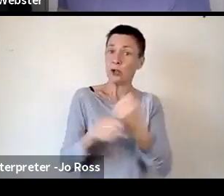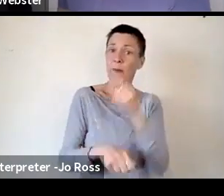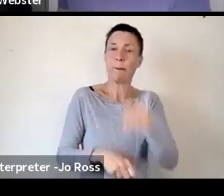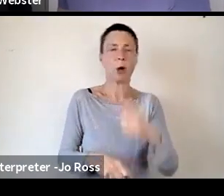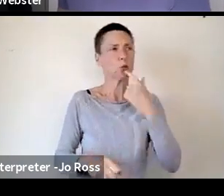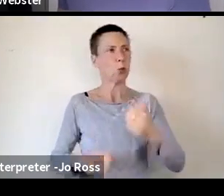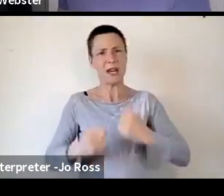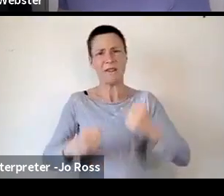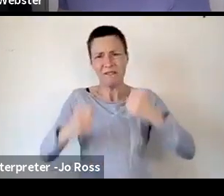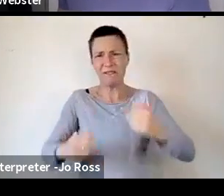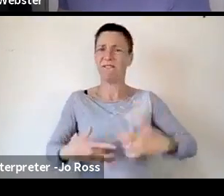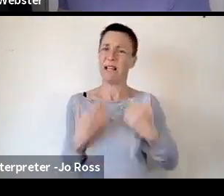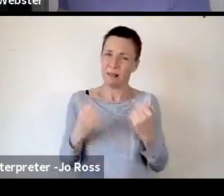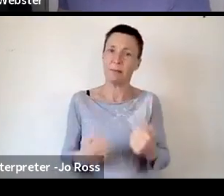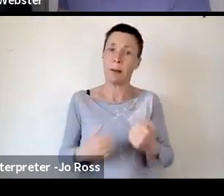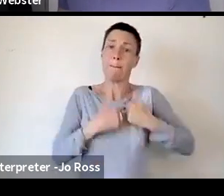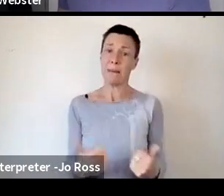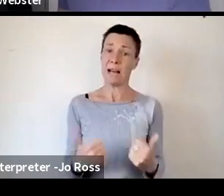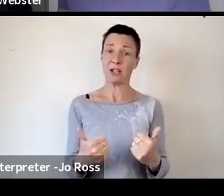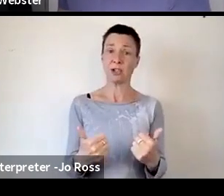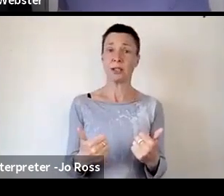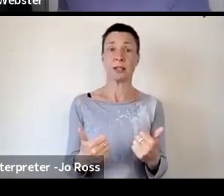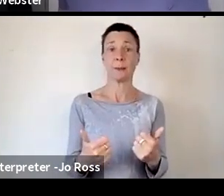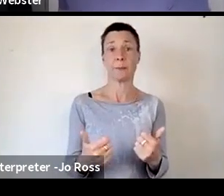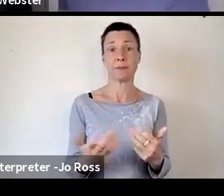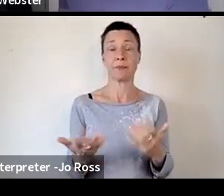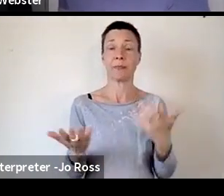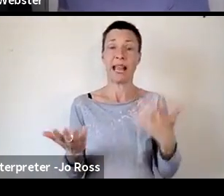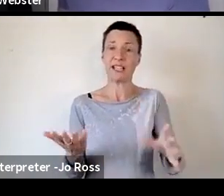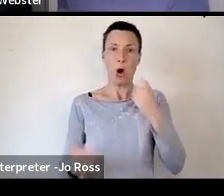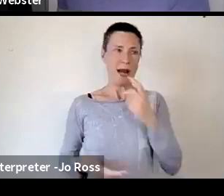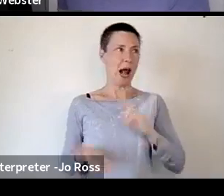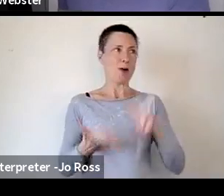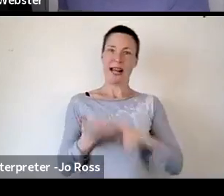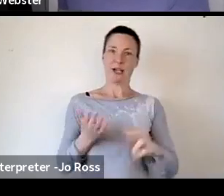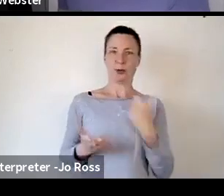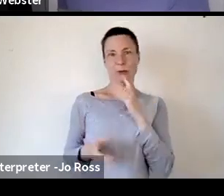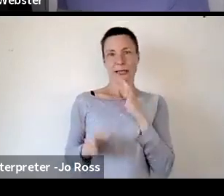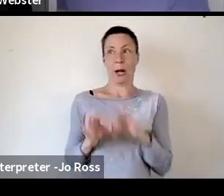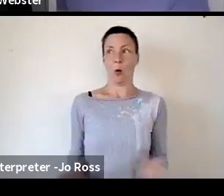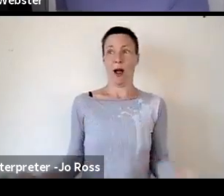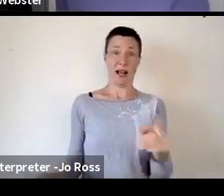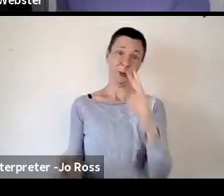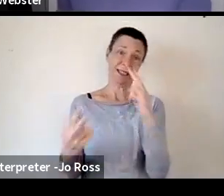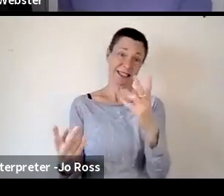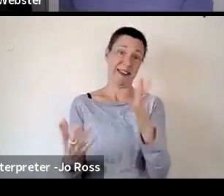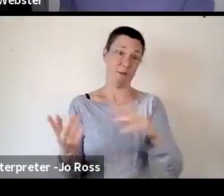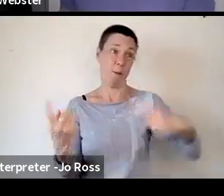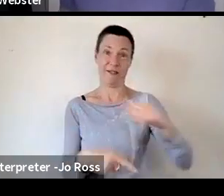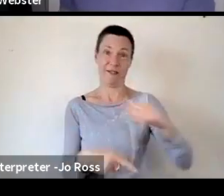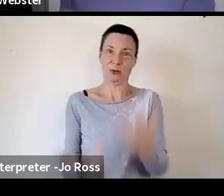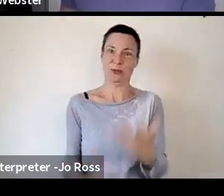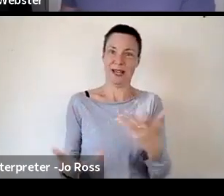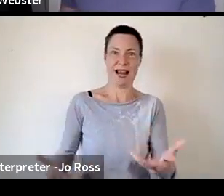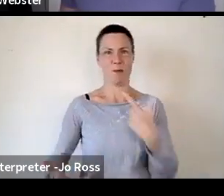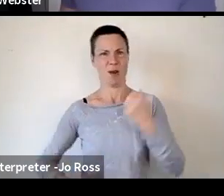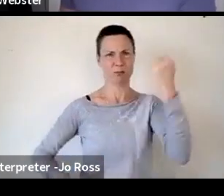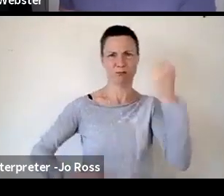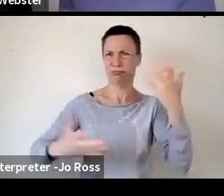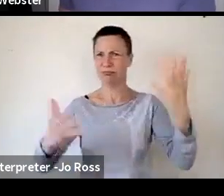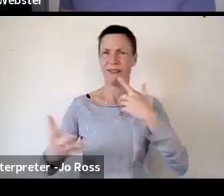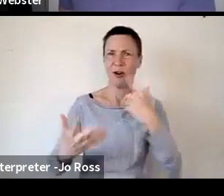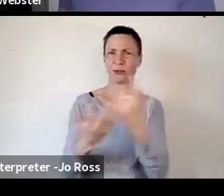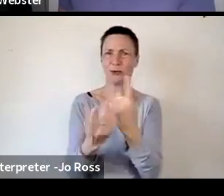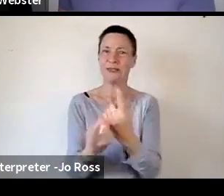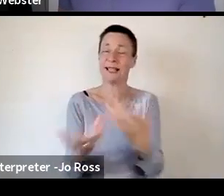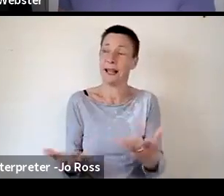that passionate. And I don't think it's in our nature to stay quiet, as you can see today. But I just, you know, I think if there's something that, you know,